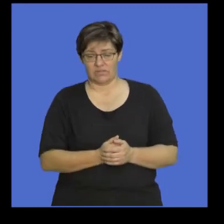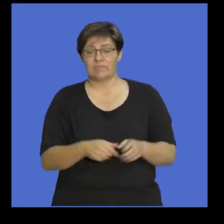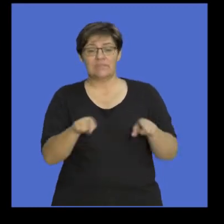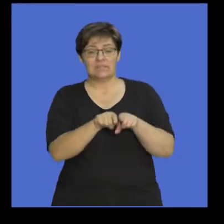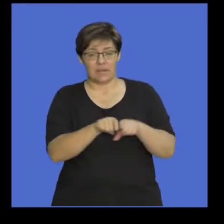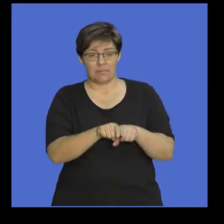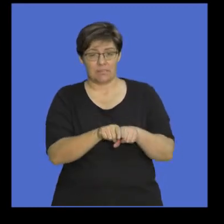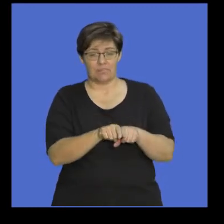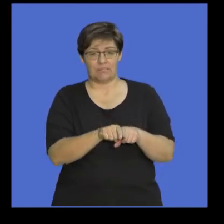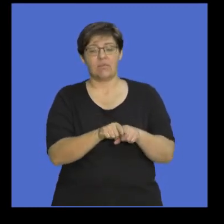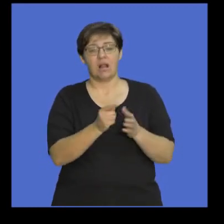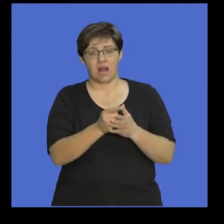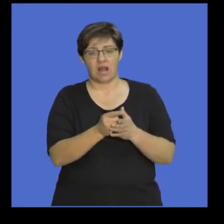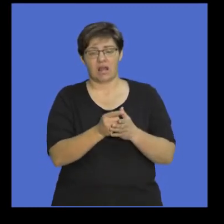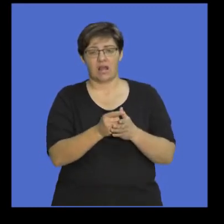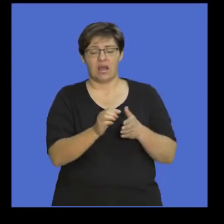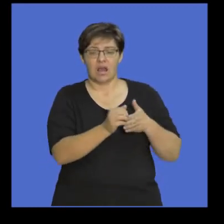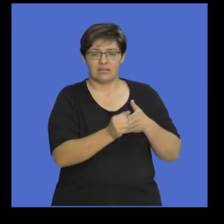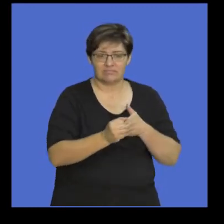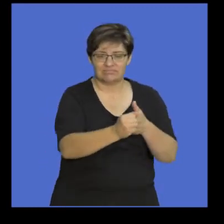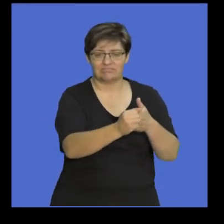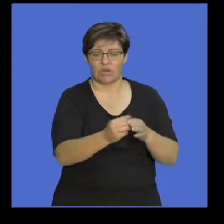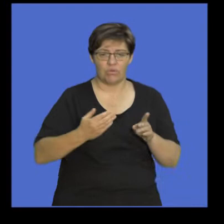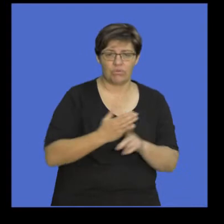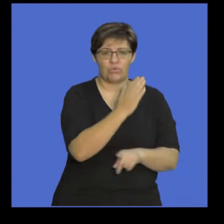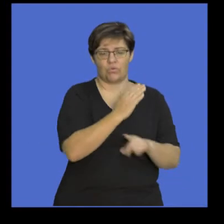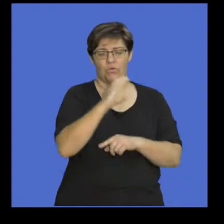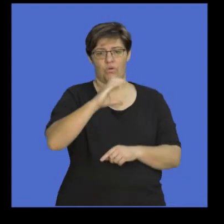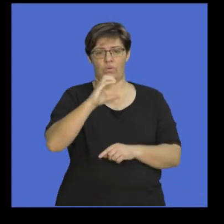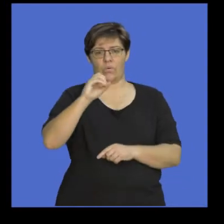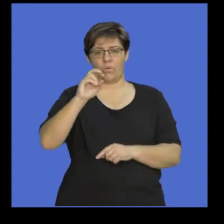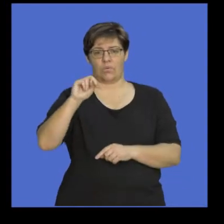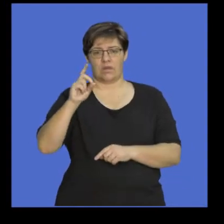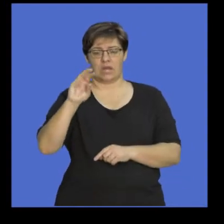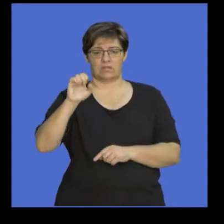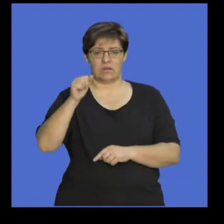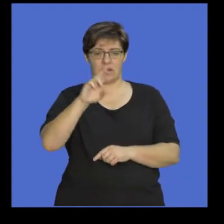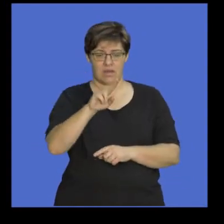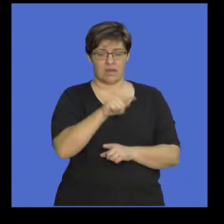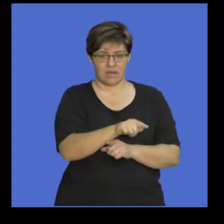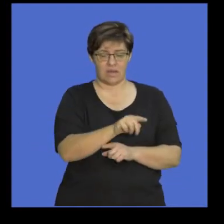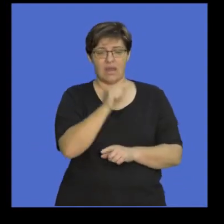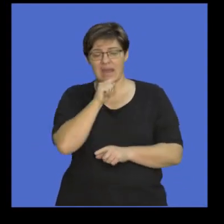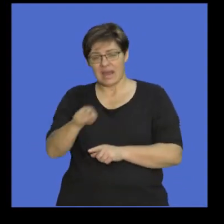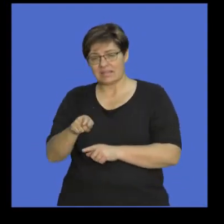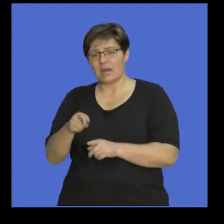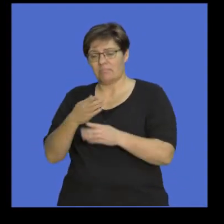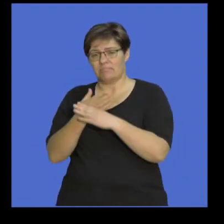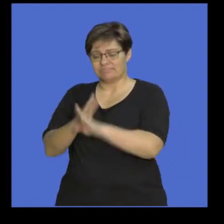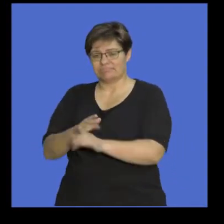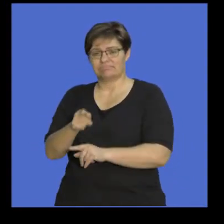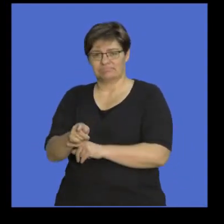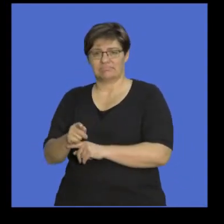fact that conductors are actually poor insulators and insulators are actually poor conductors. So we use